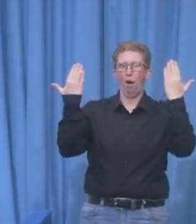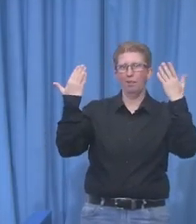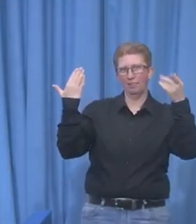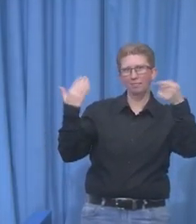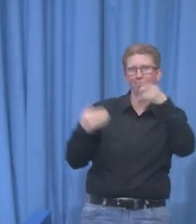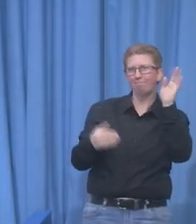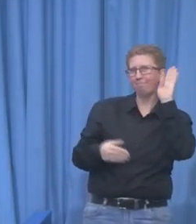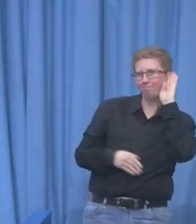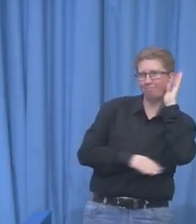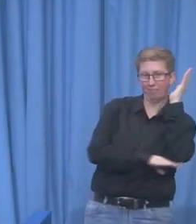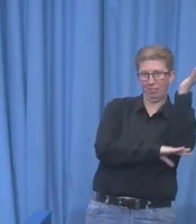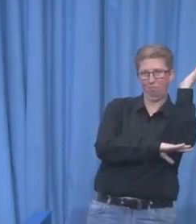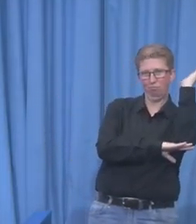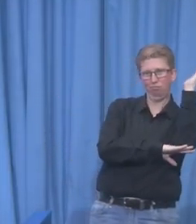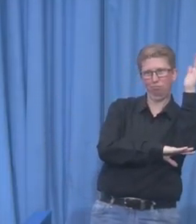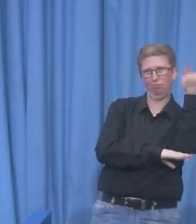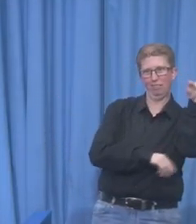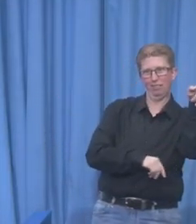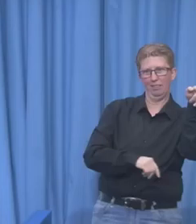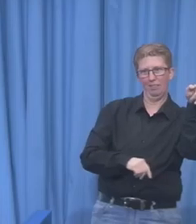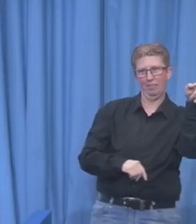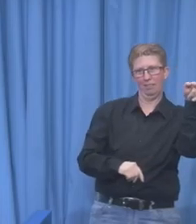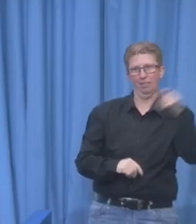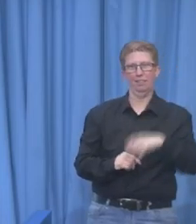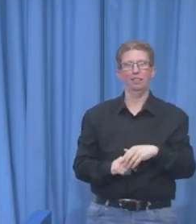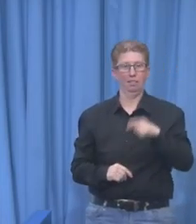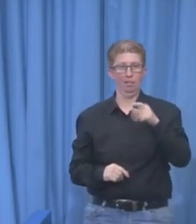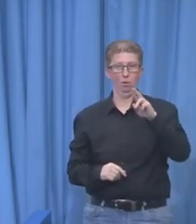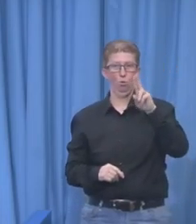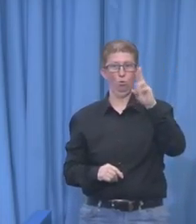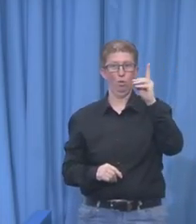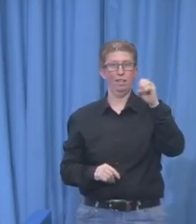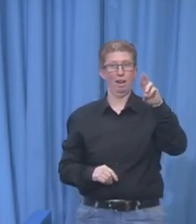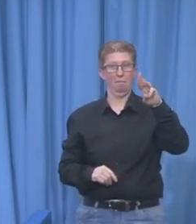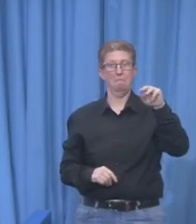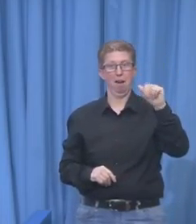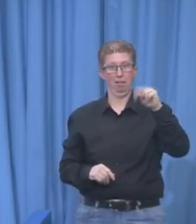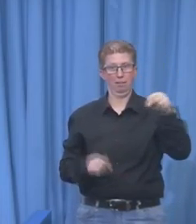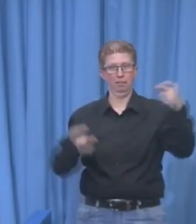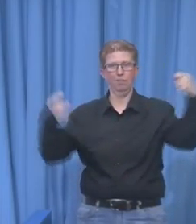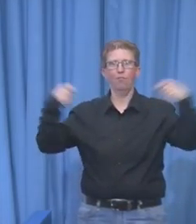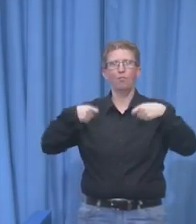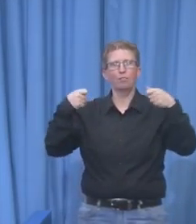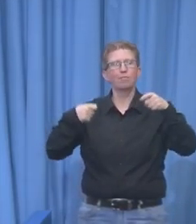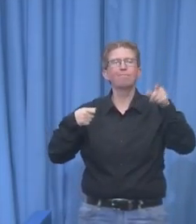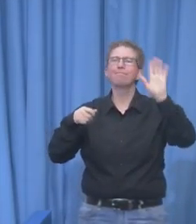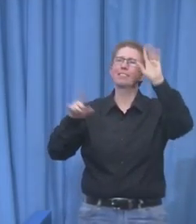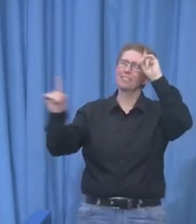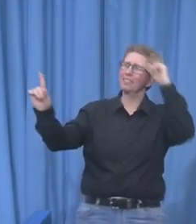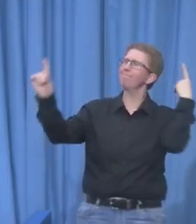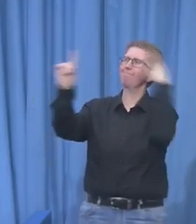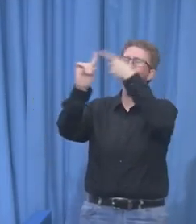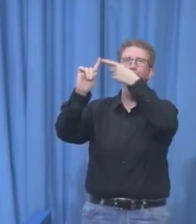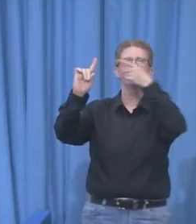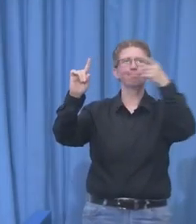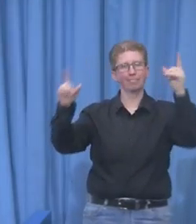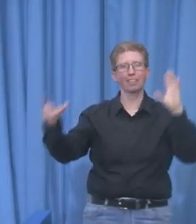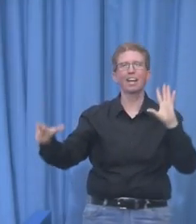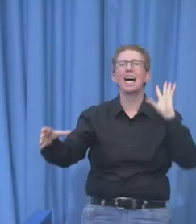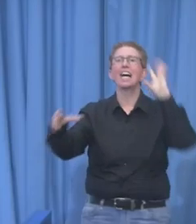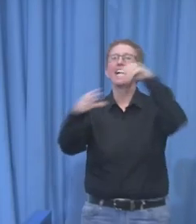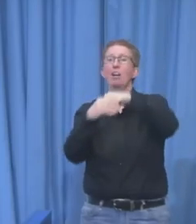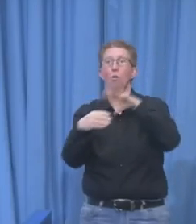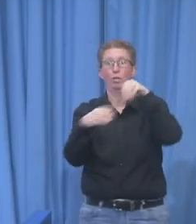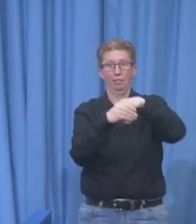inclusion in Israel and in the United States. It was written that I'm from United States, but it's not. I'm from